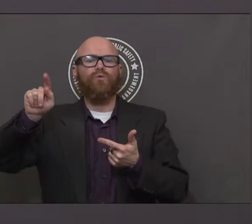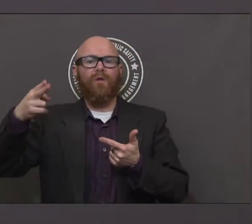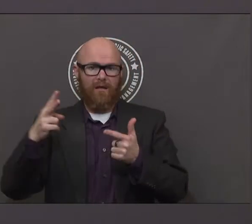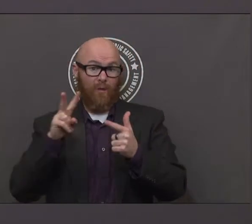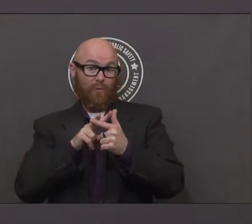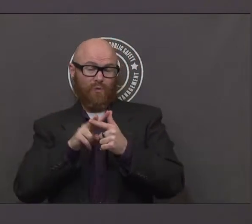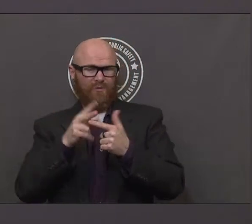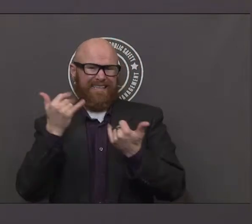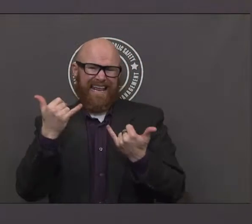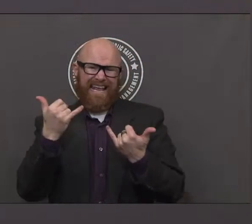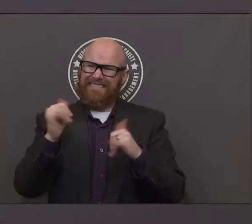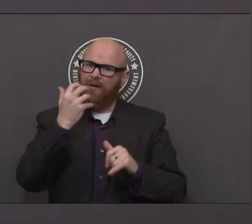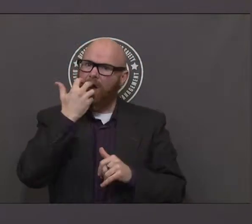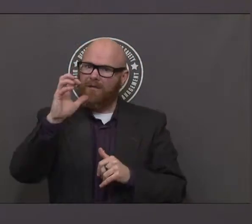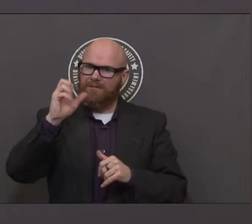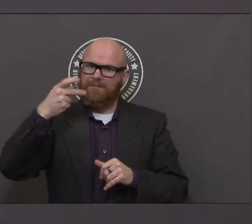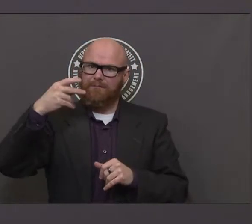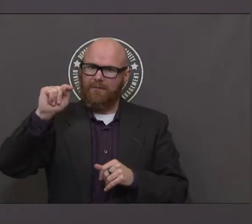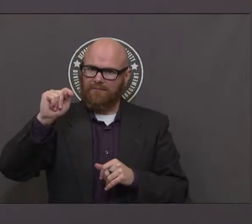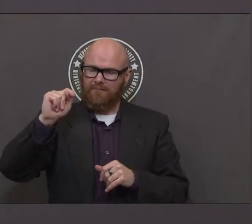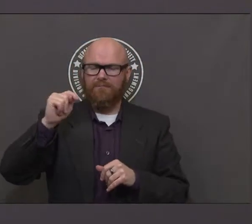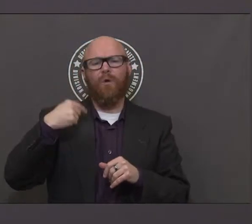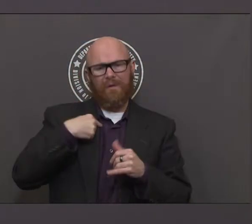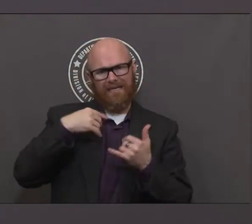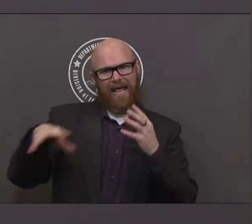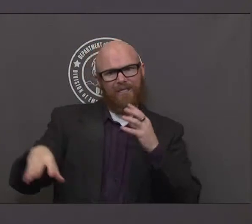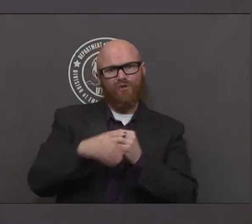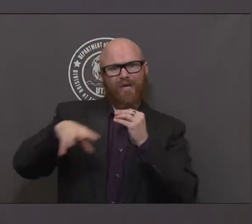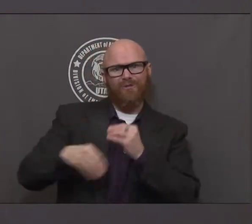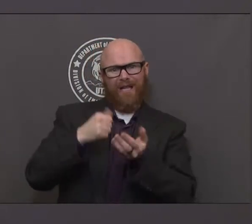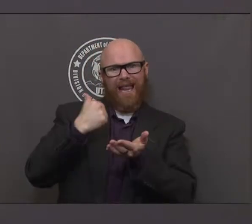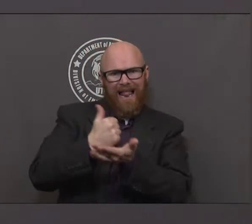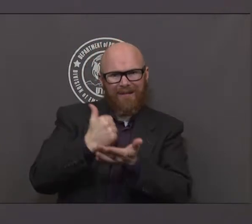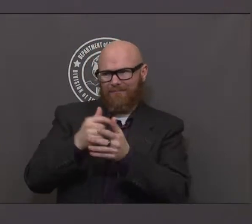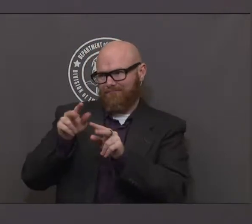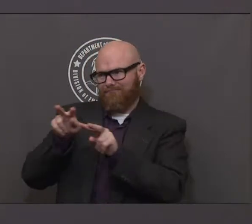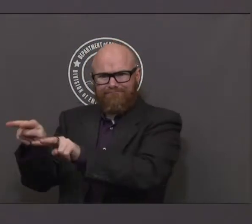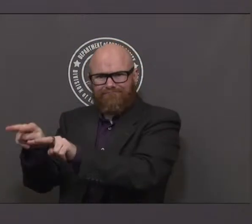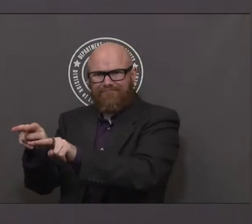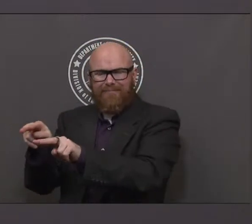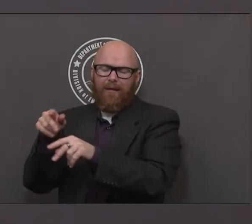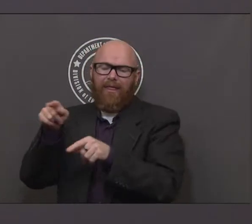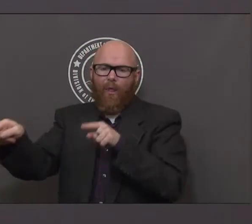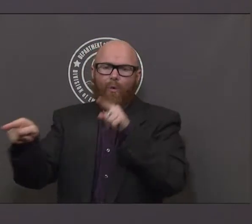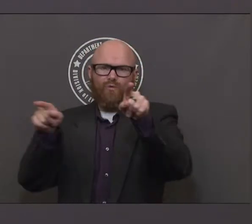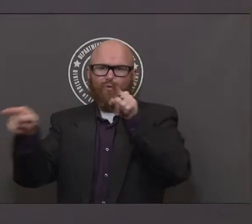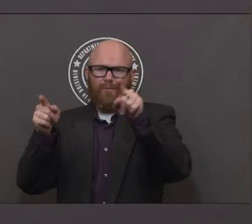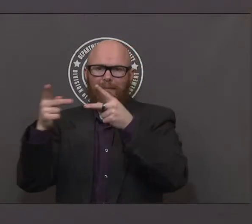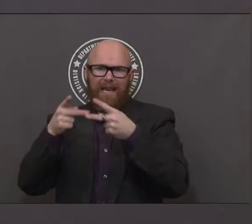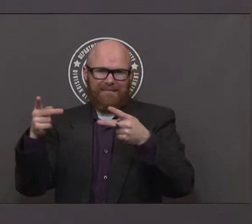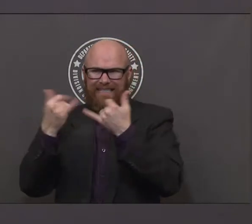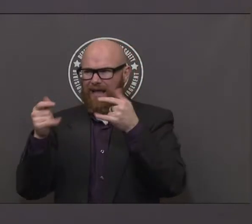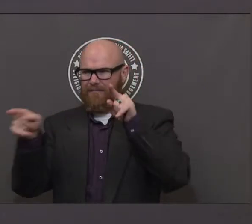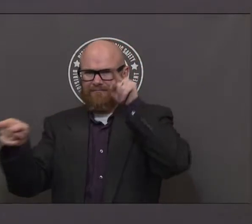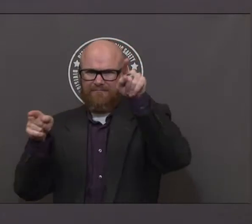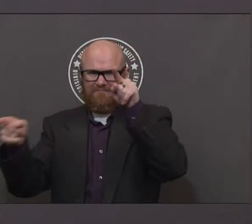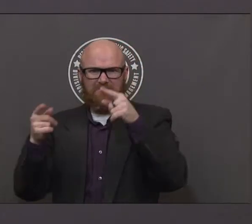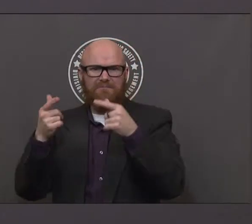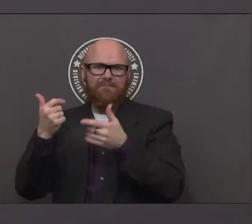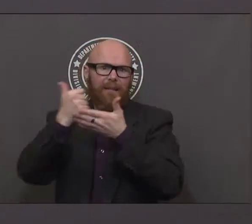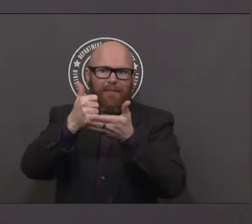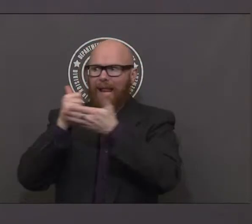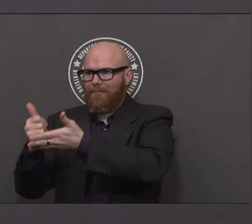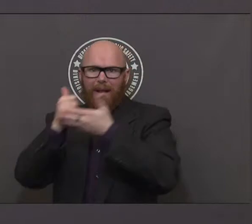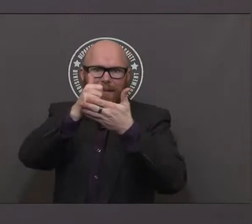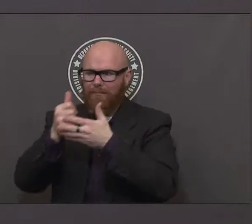Utah. And so we're putting extra focus there in terms of contact tracing, testing. Right now, we haven't seen an impact of